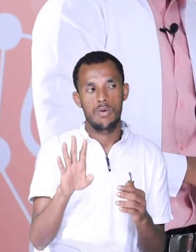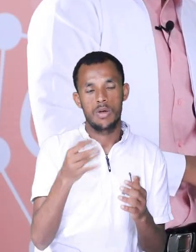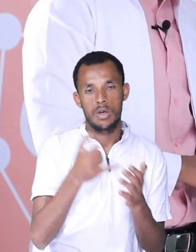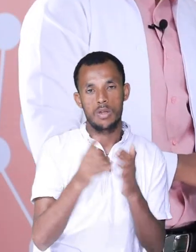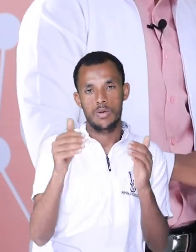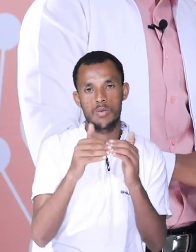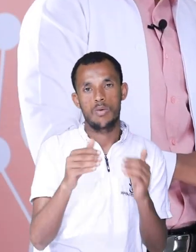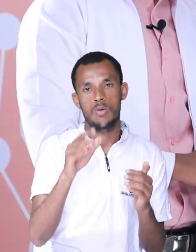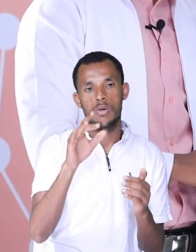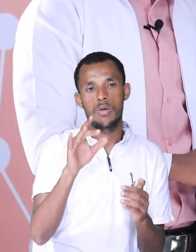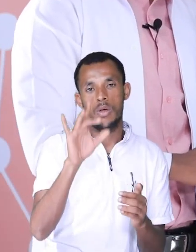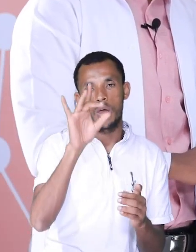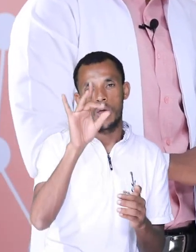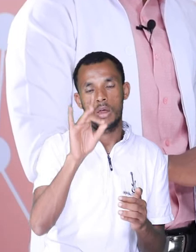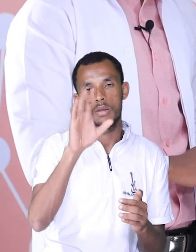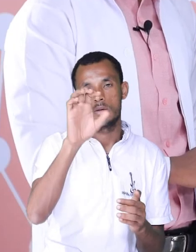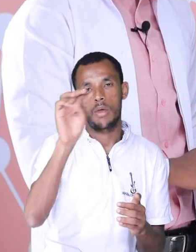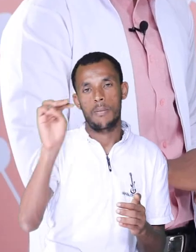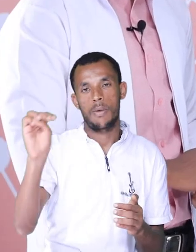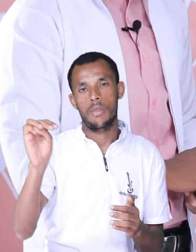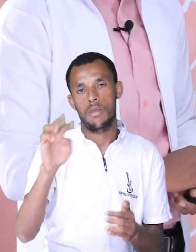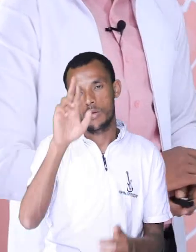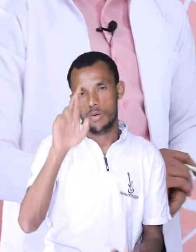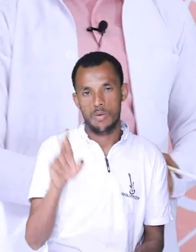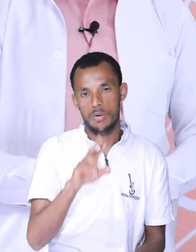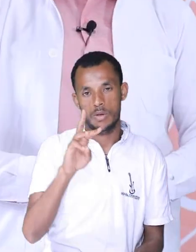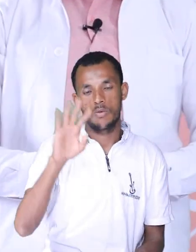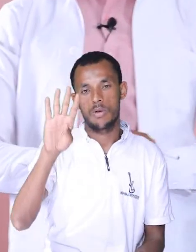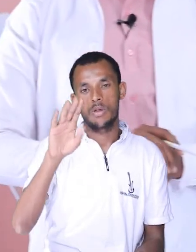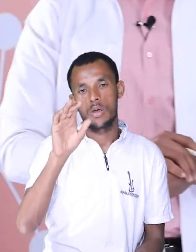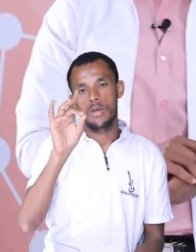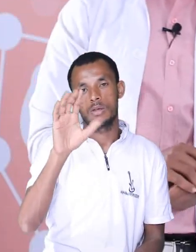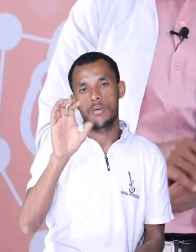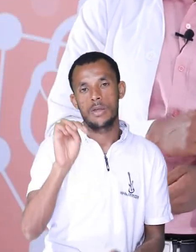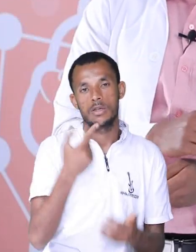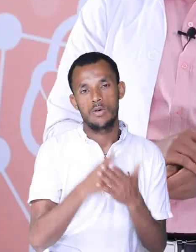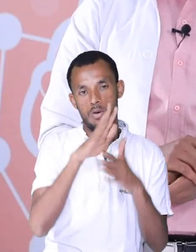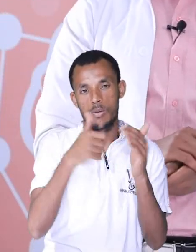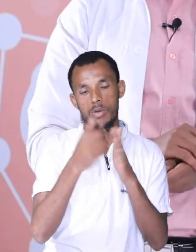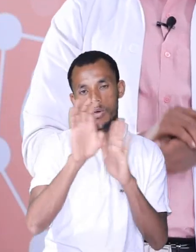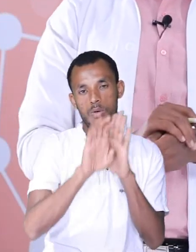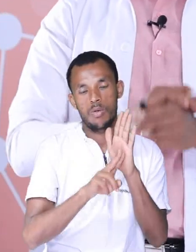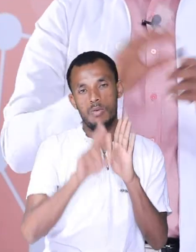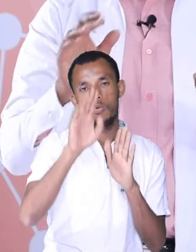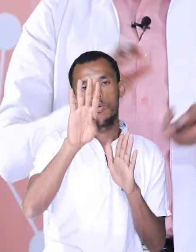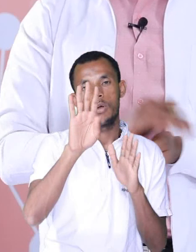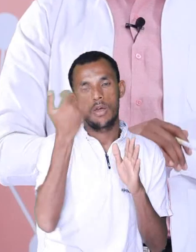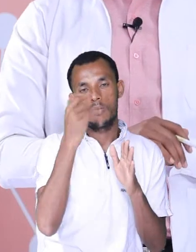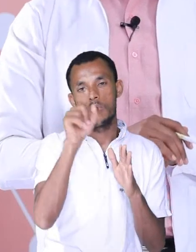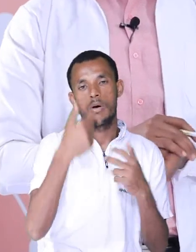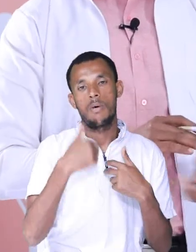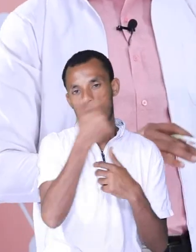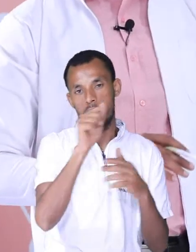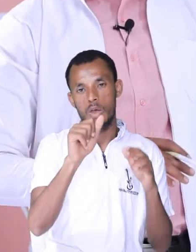is 8 centimeter. So, this is all about Unit 4. If you have any